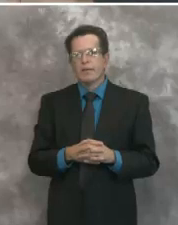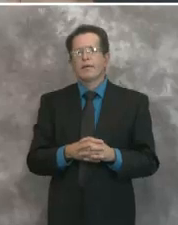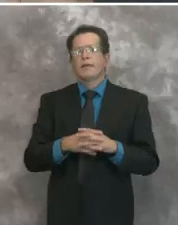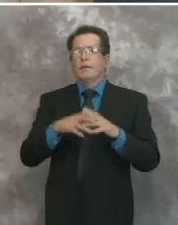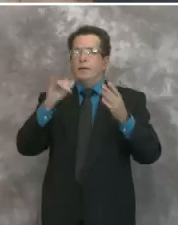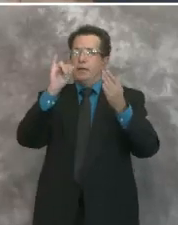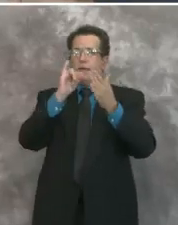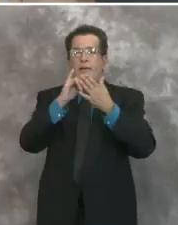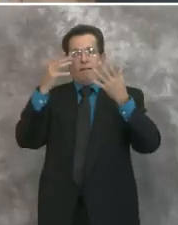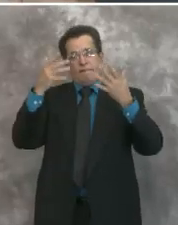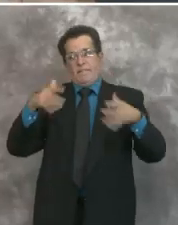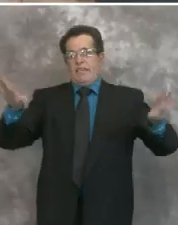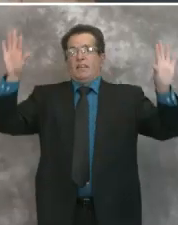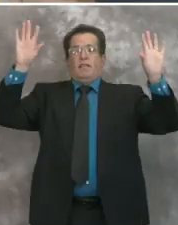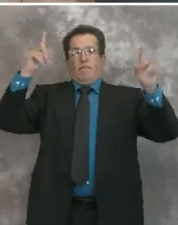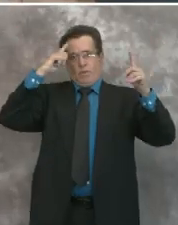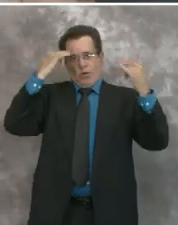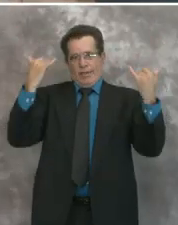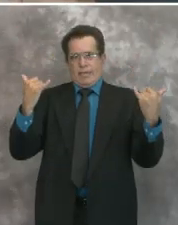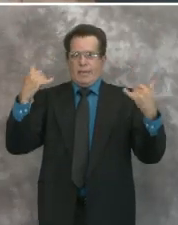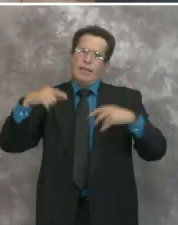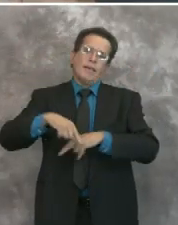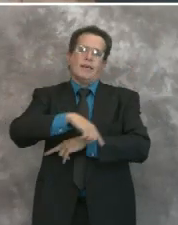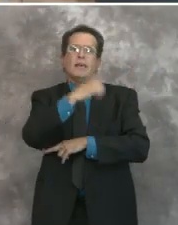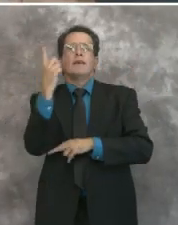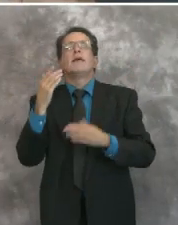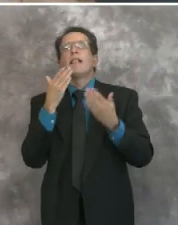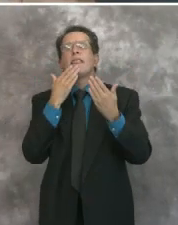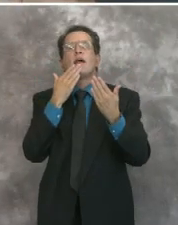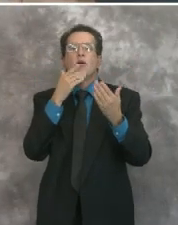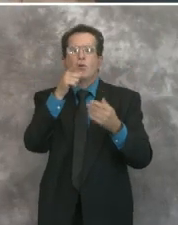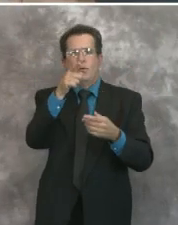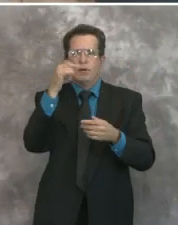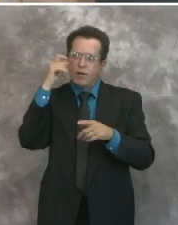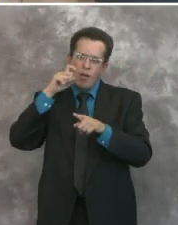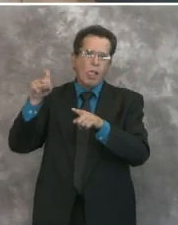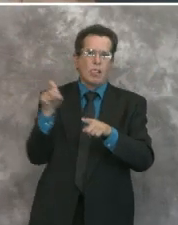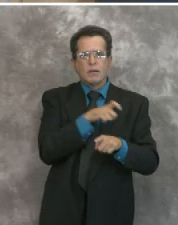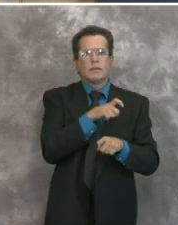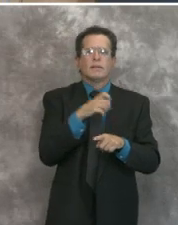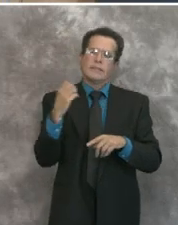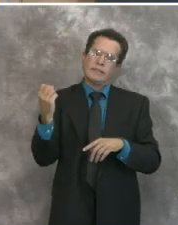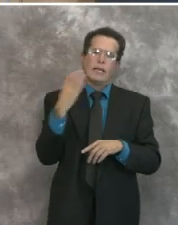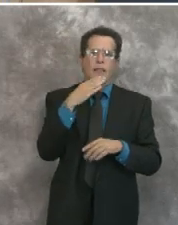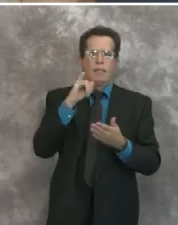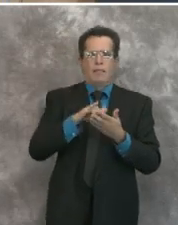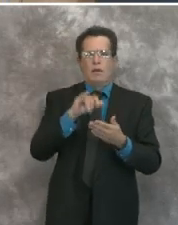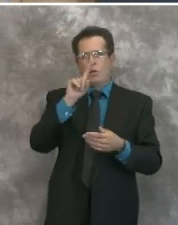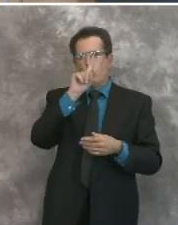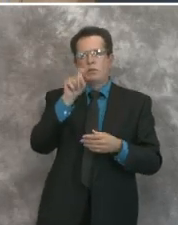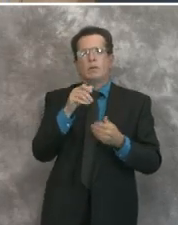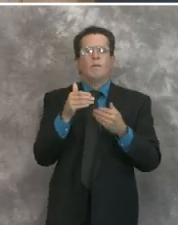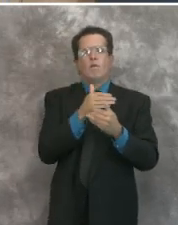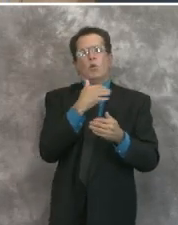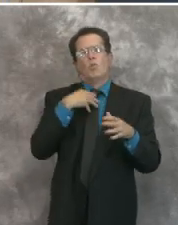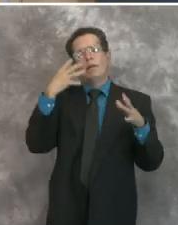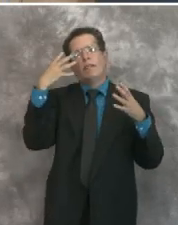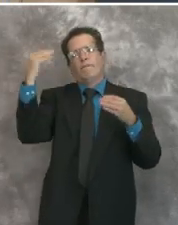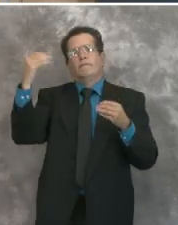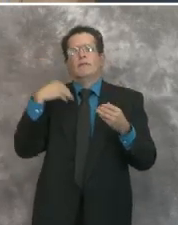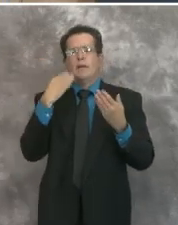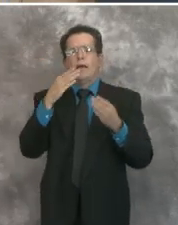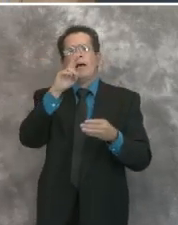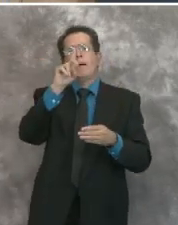That concludes our questions for today. We thank you for sending in and calling in those questions. Before we go, let me give you an update on a couple